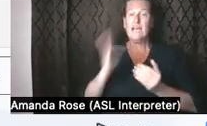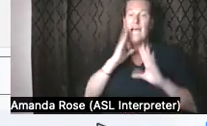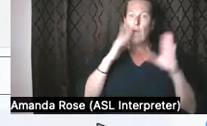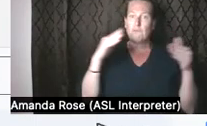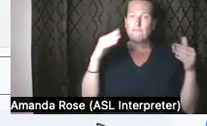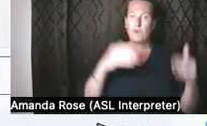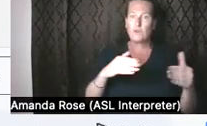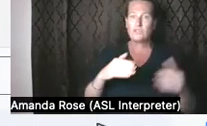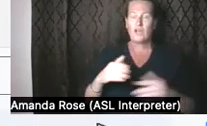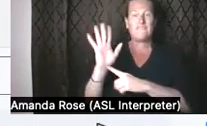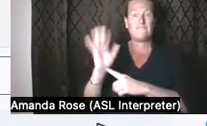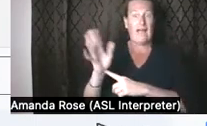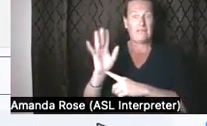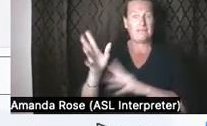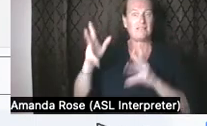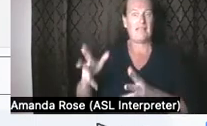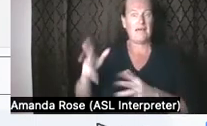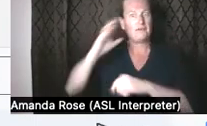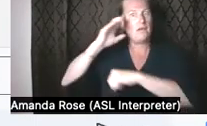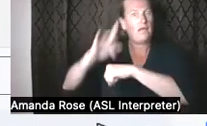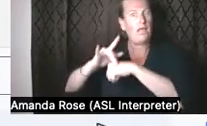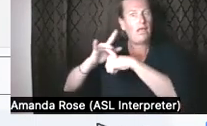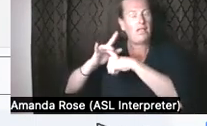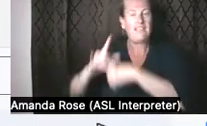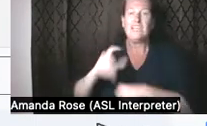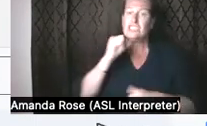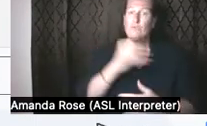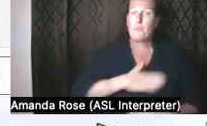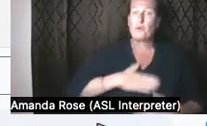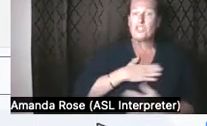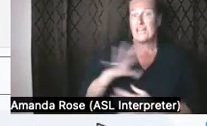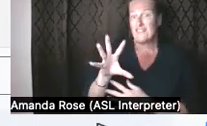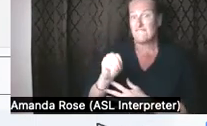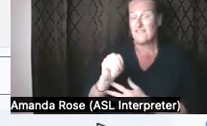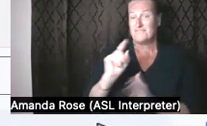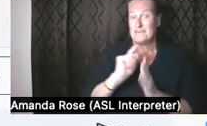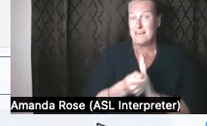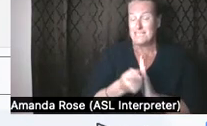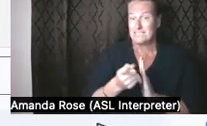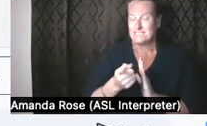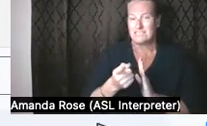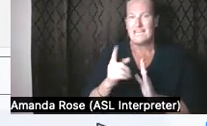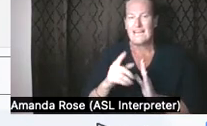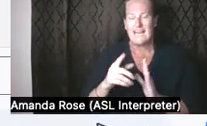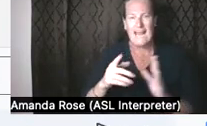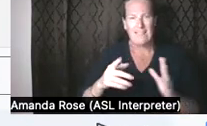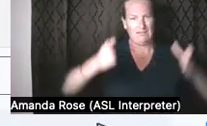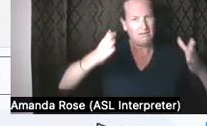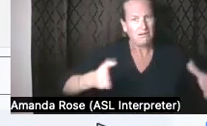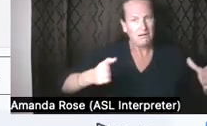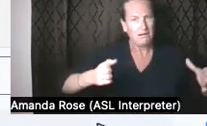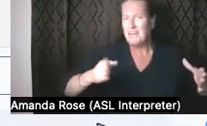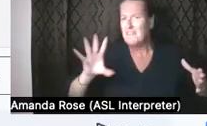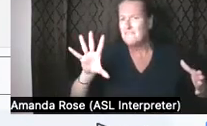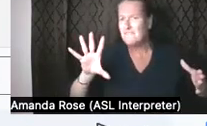that are left. She won't like appreciate the 50 minutes she just watched, like the scale or the size of like what she got versus what